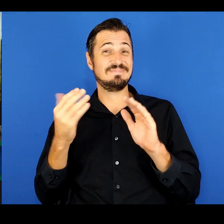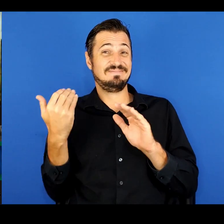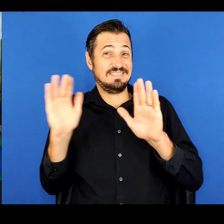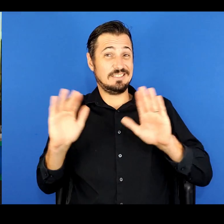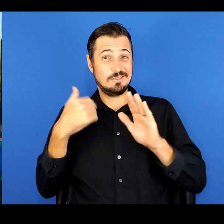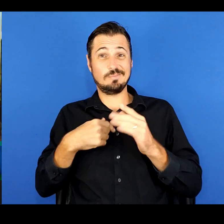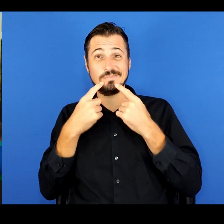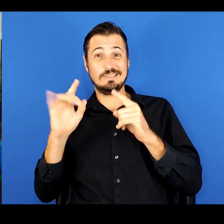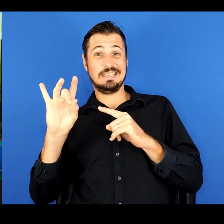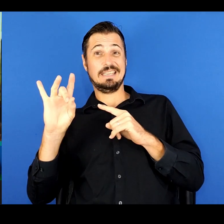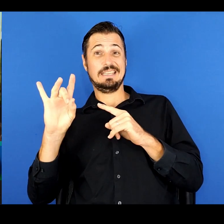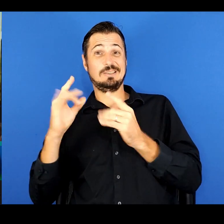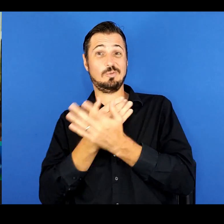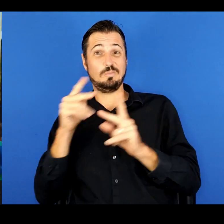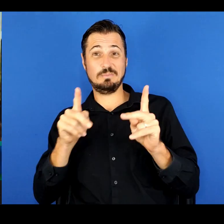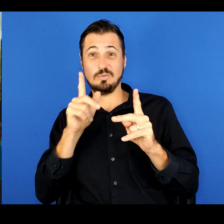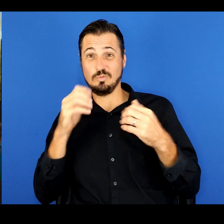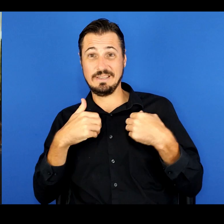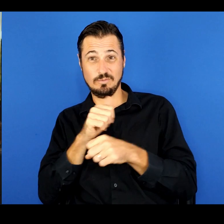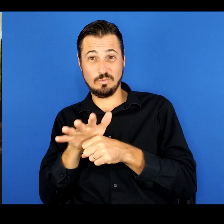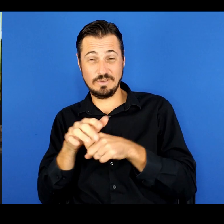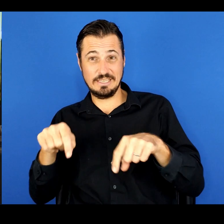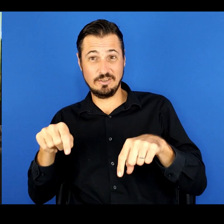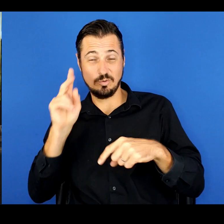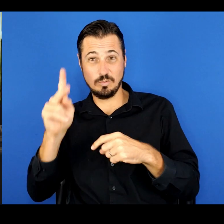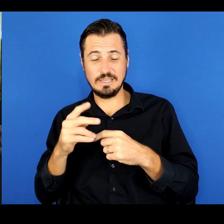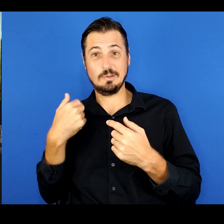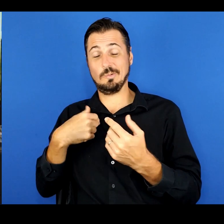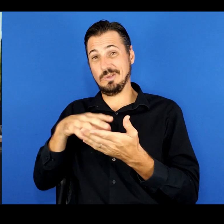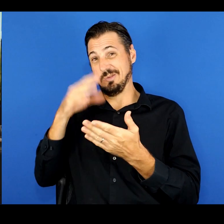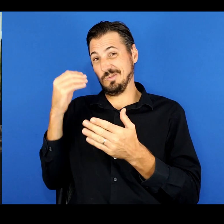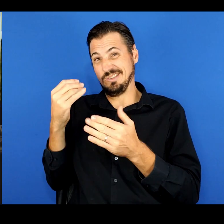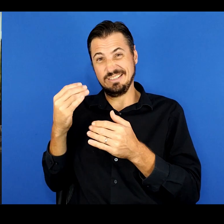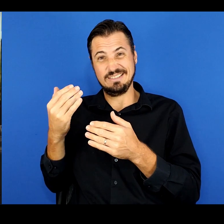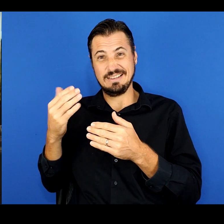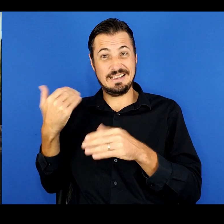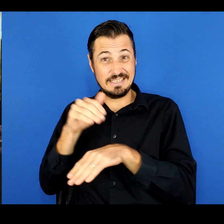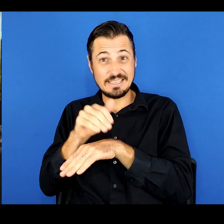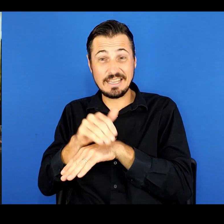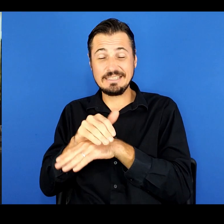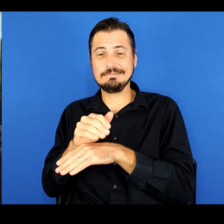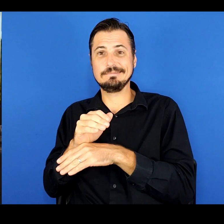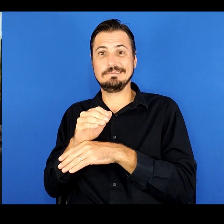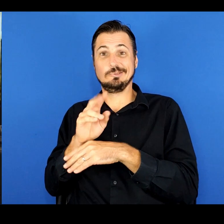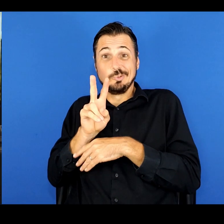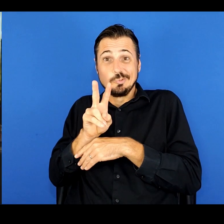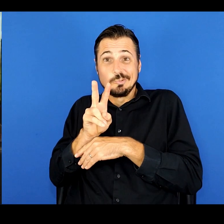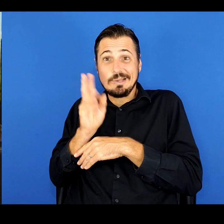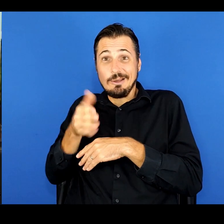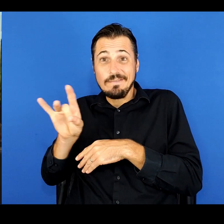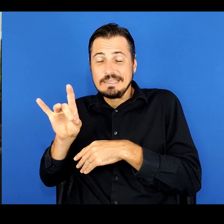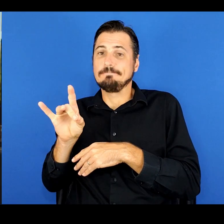Sunday, we reported 8 new Kauai cases. We learned late last night that 2 of those cases were laboratory reporting errors and should have